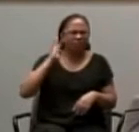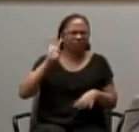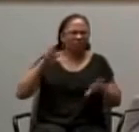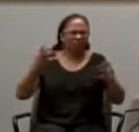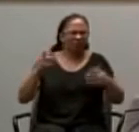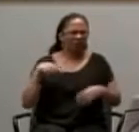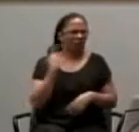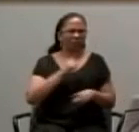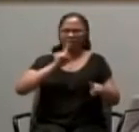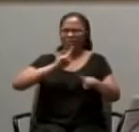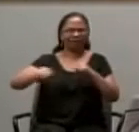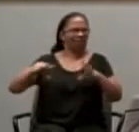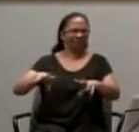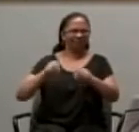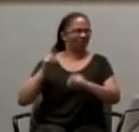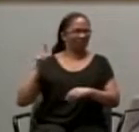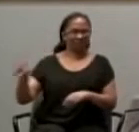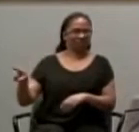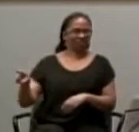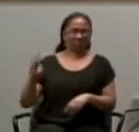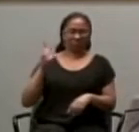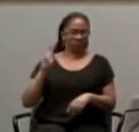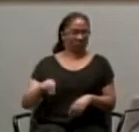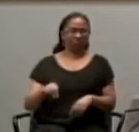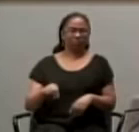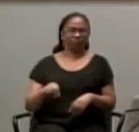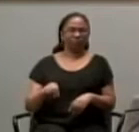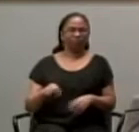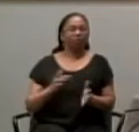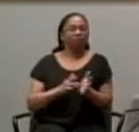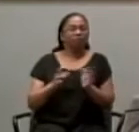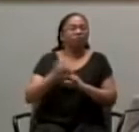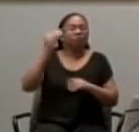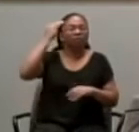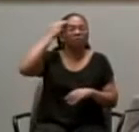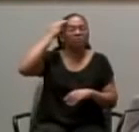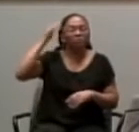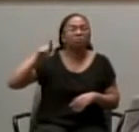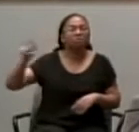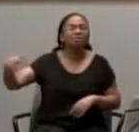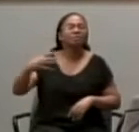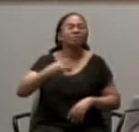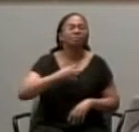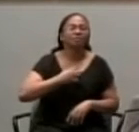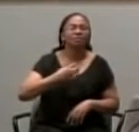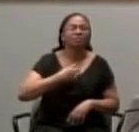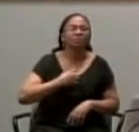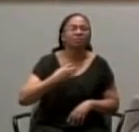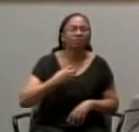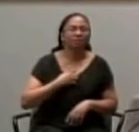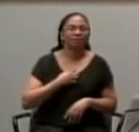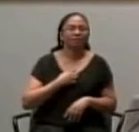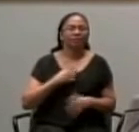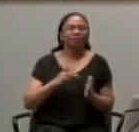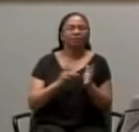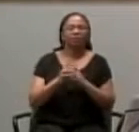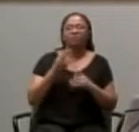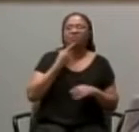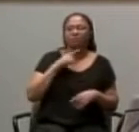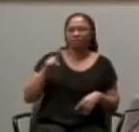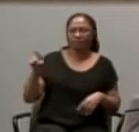How could anyone accept it? Jesus was aware that his followers were complaining about it and said,